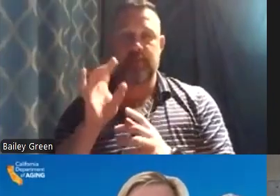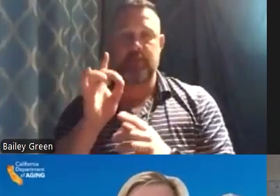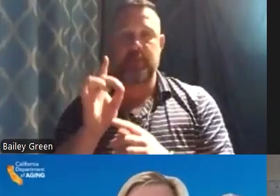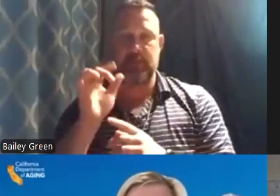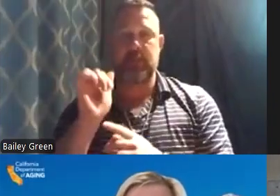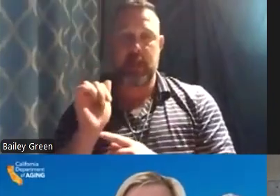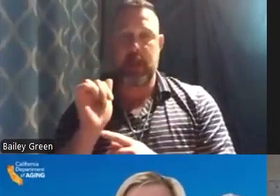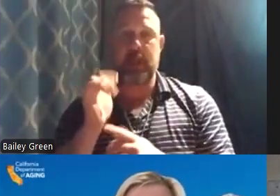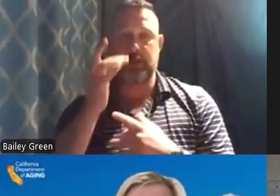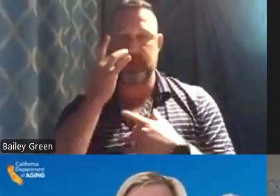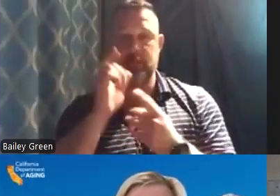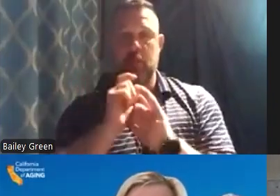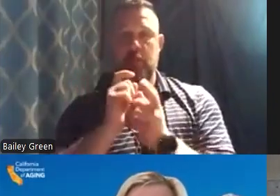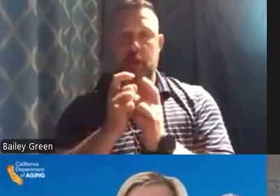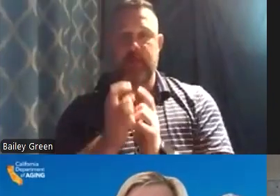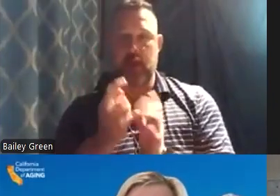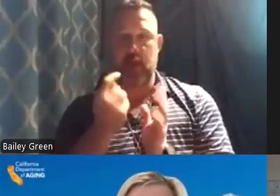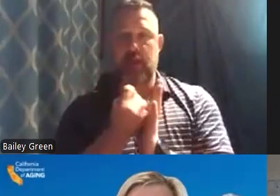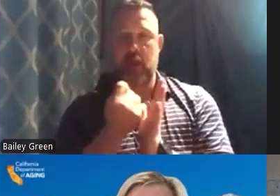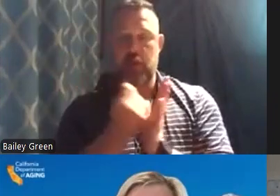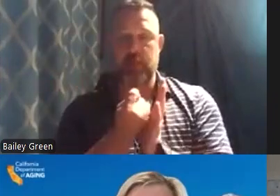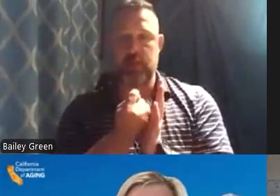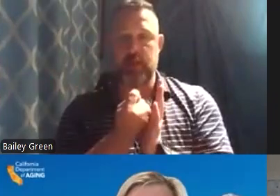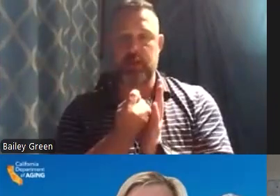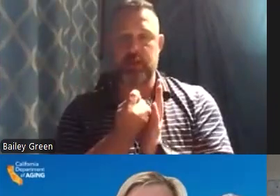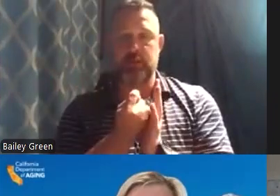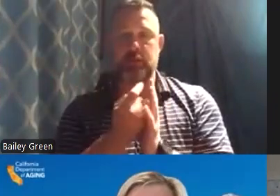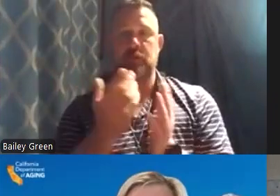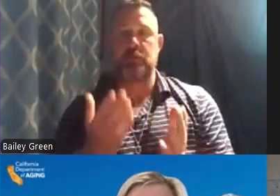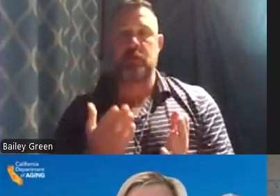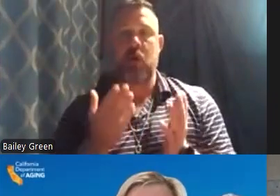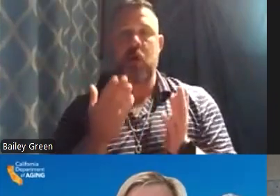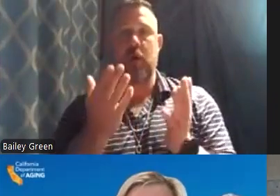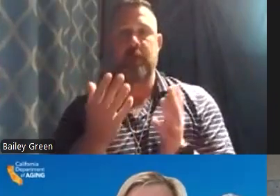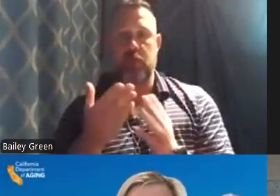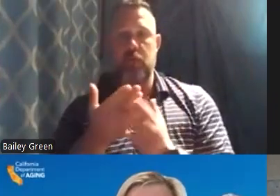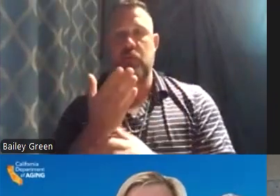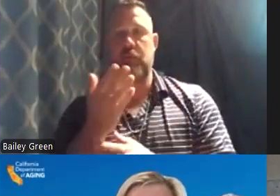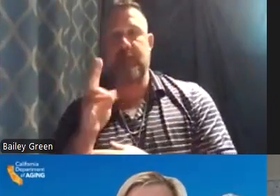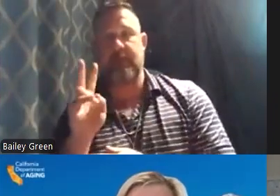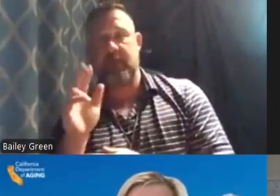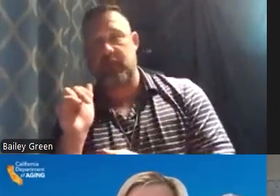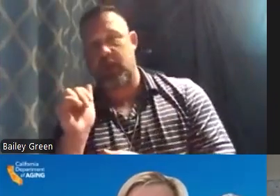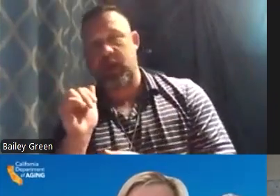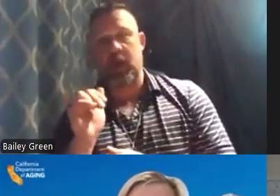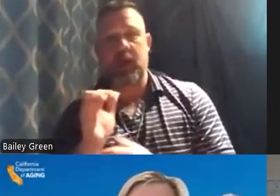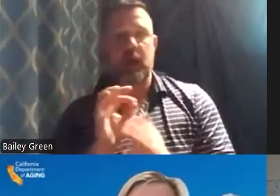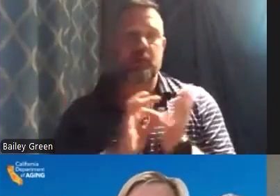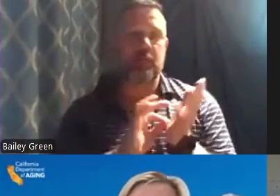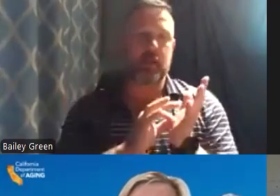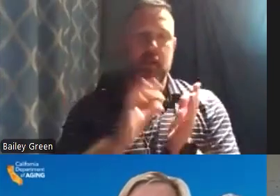FDA-approved disease-modifying therapies offered through VA, Medicare,